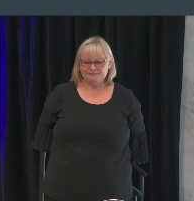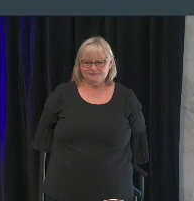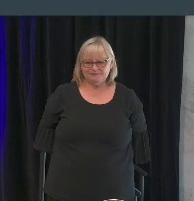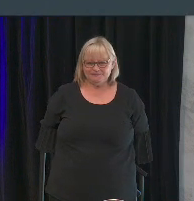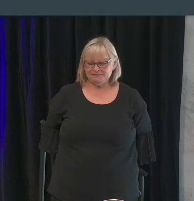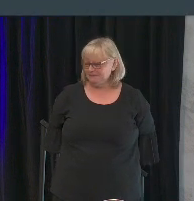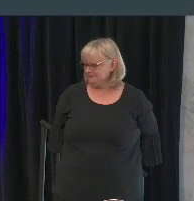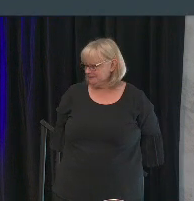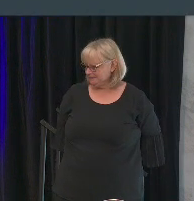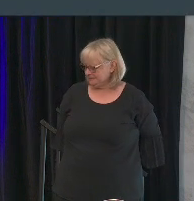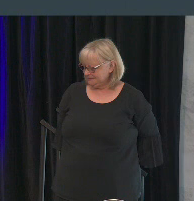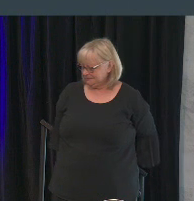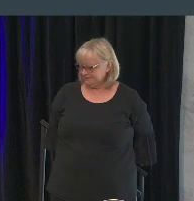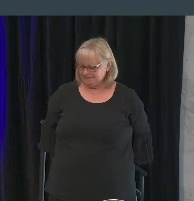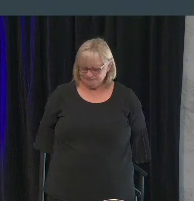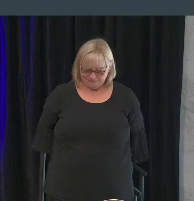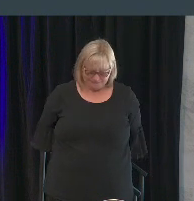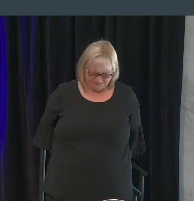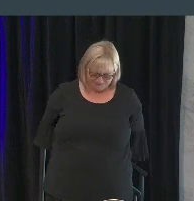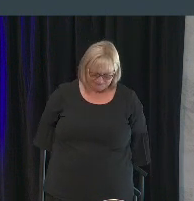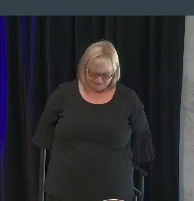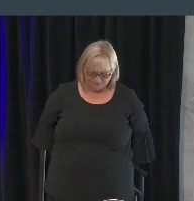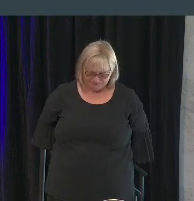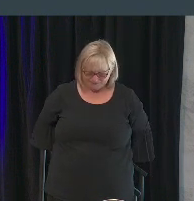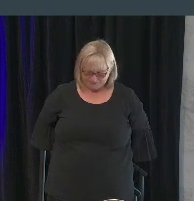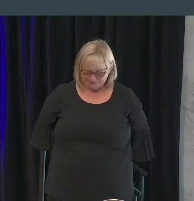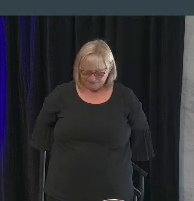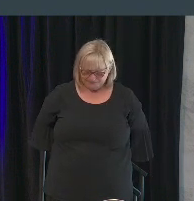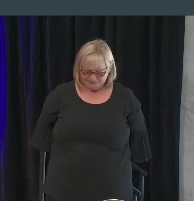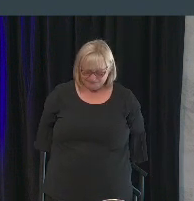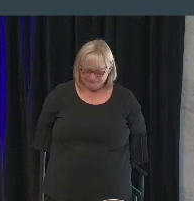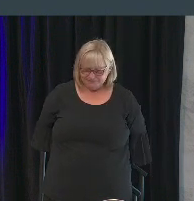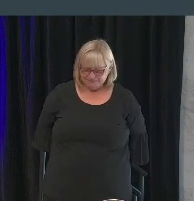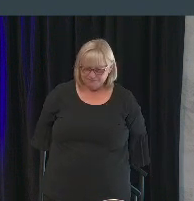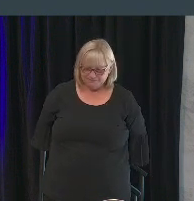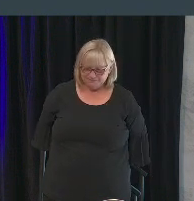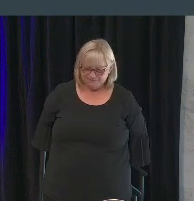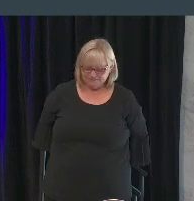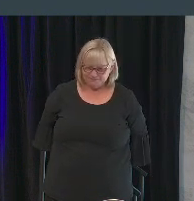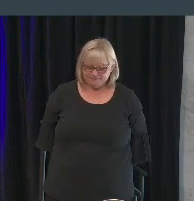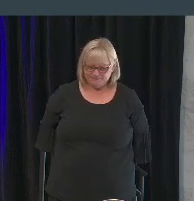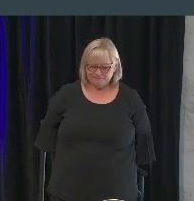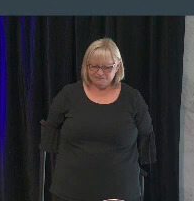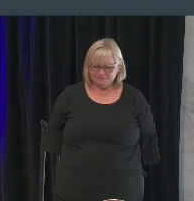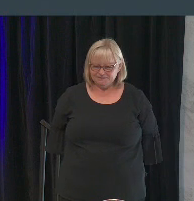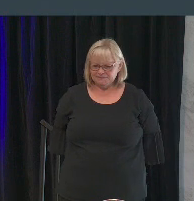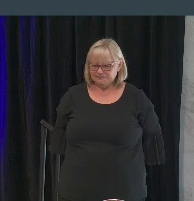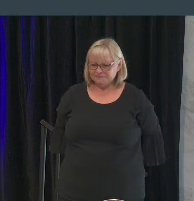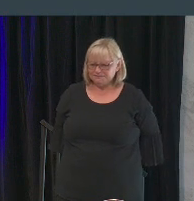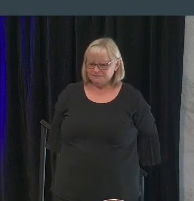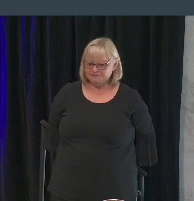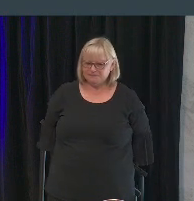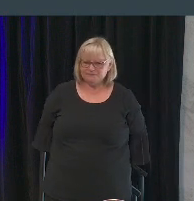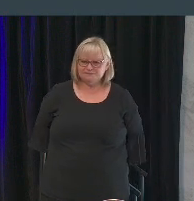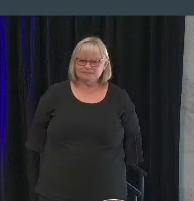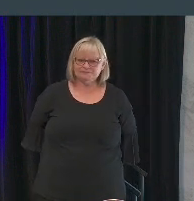The Honey Man and the Hunter, Neil Grant. An intricate and elegantly crafted novel that uses imagery